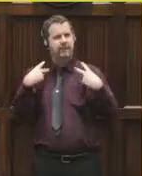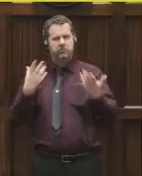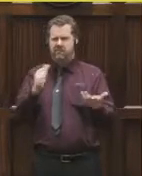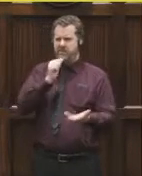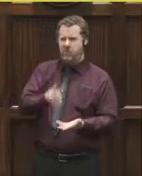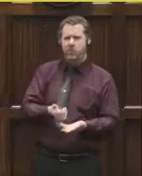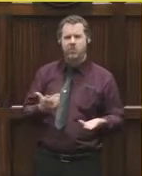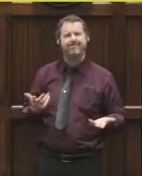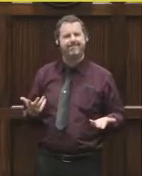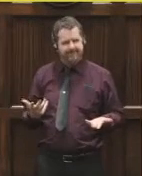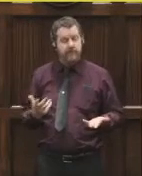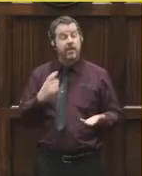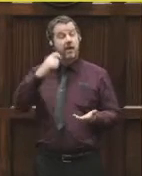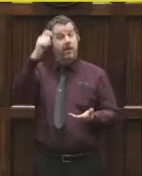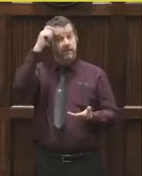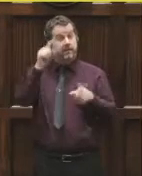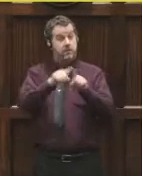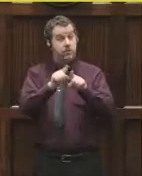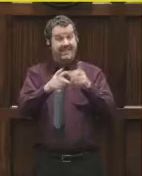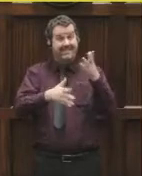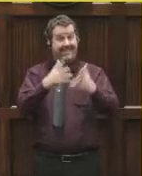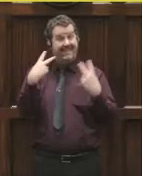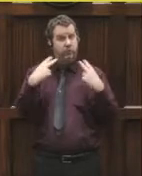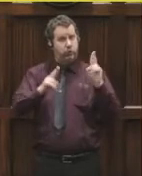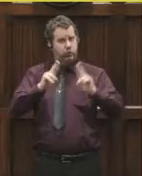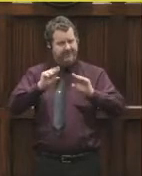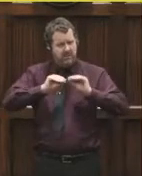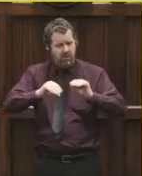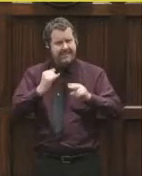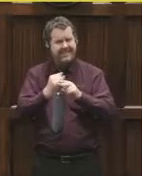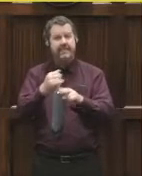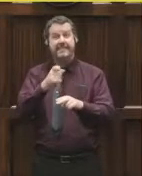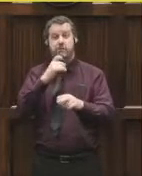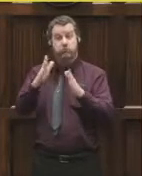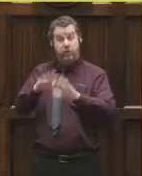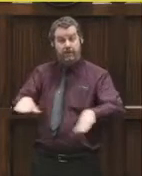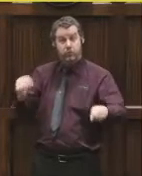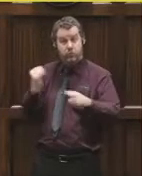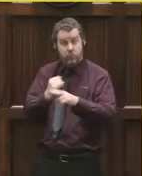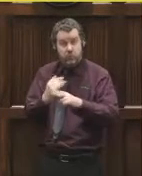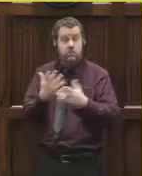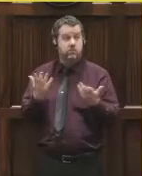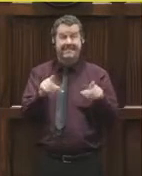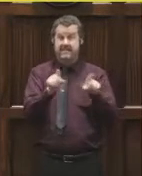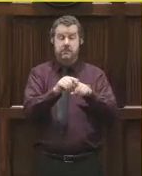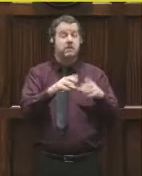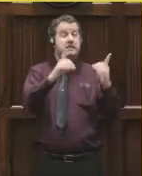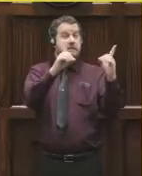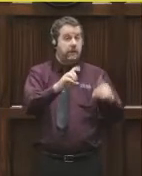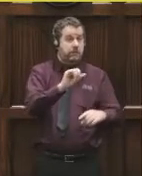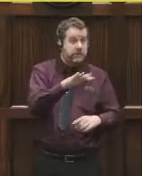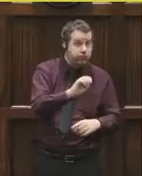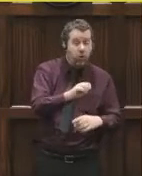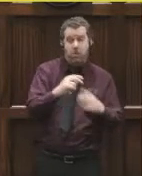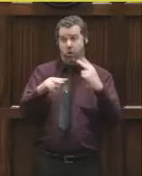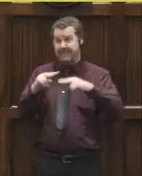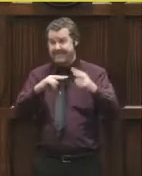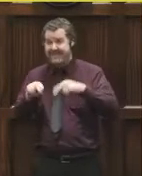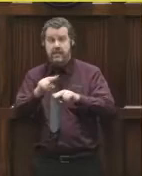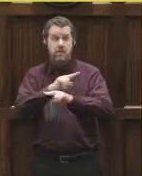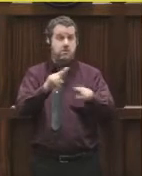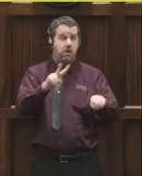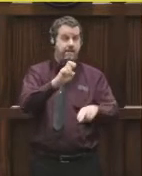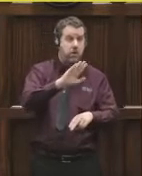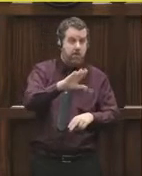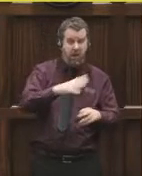language should be taught in primary schools so that Down syndrome, autism, non-verbal can communicate and feel accepted in